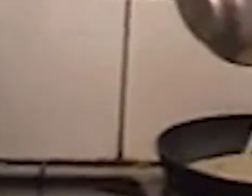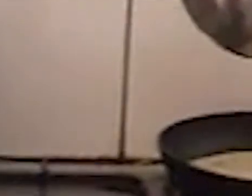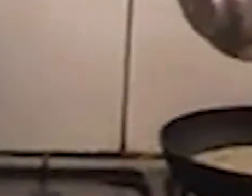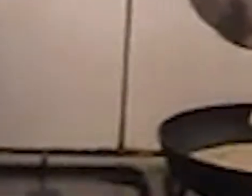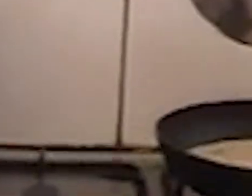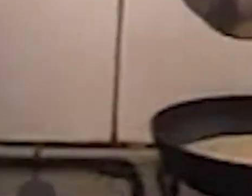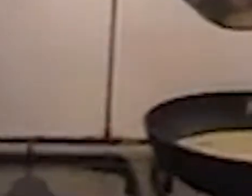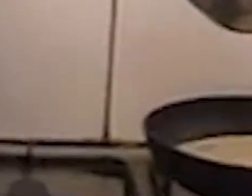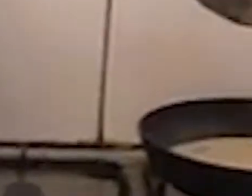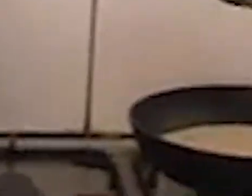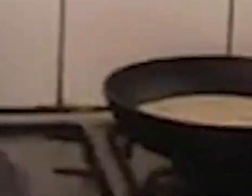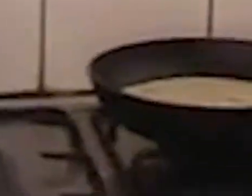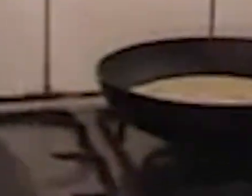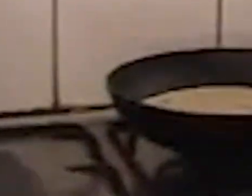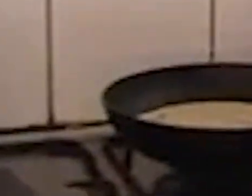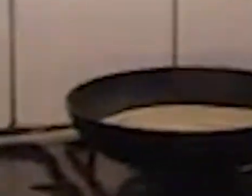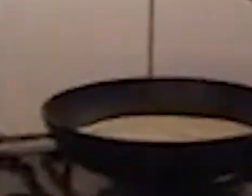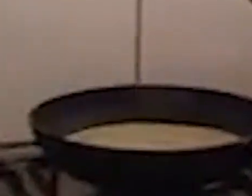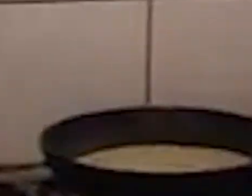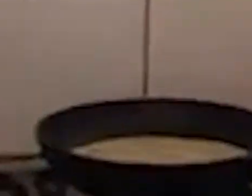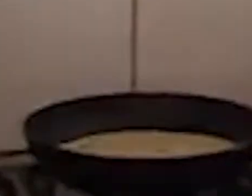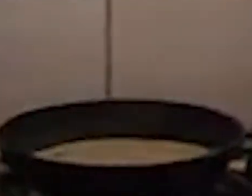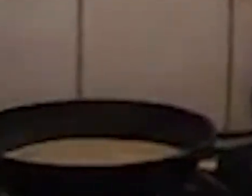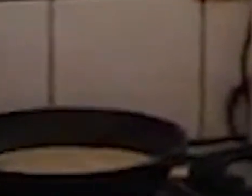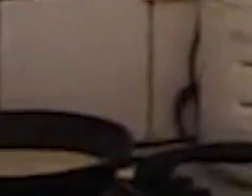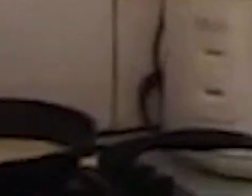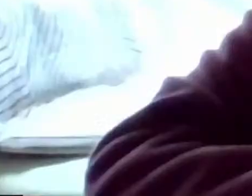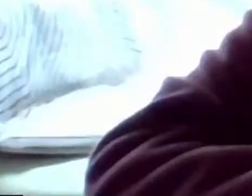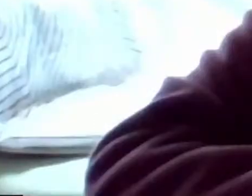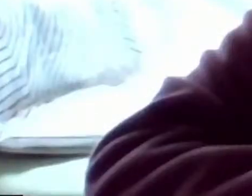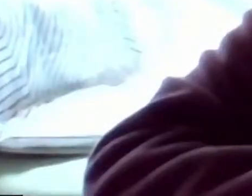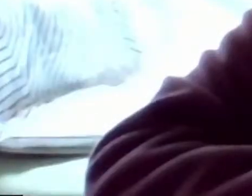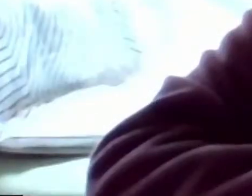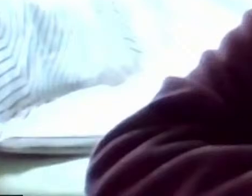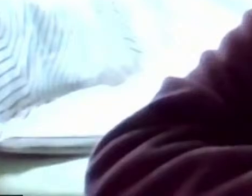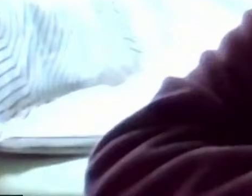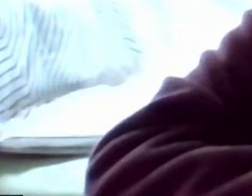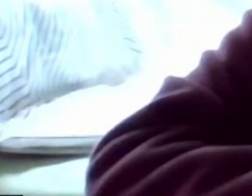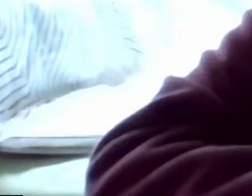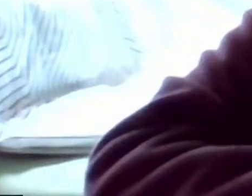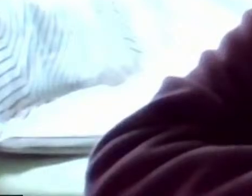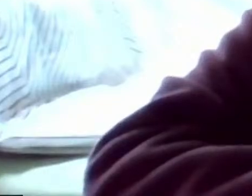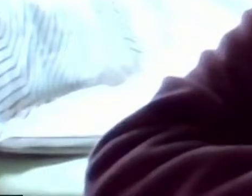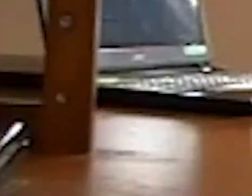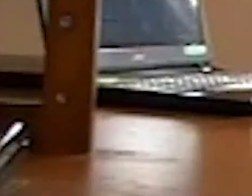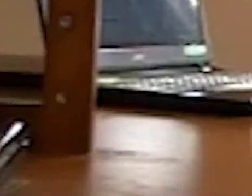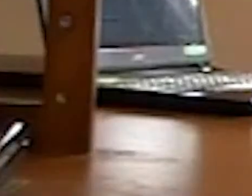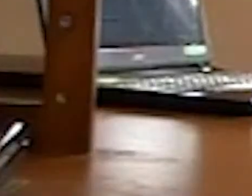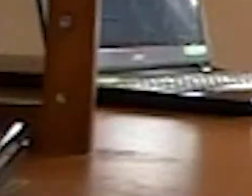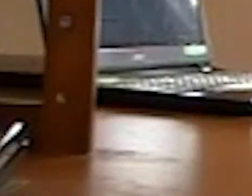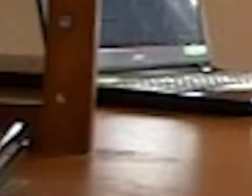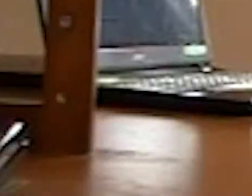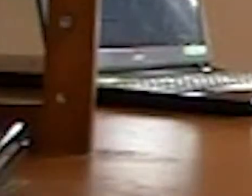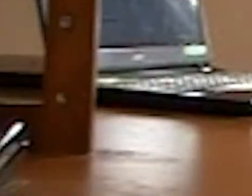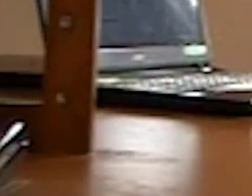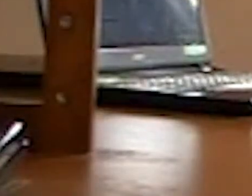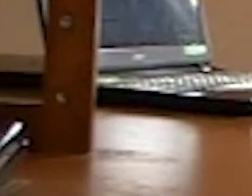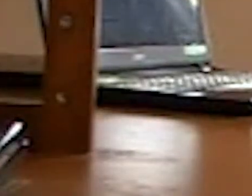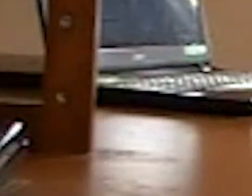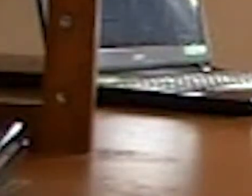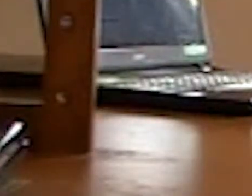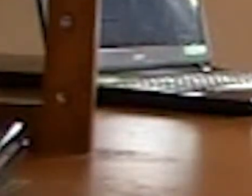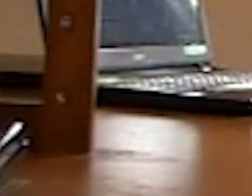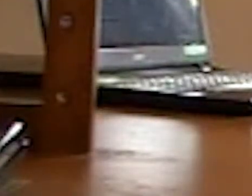maintain their presence in Tim's life. So it's been quite hard for all of us. My